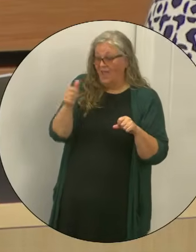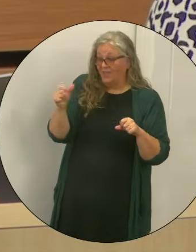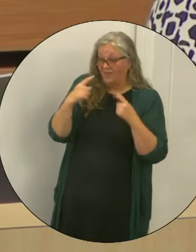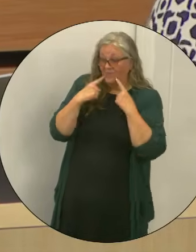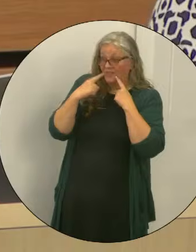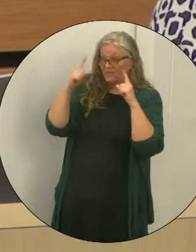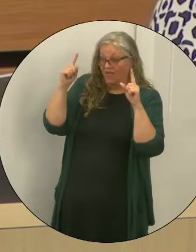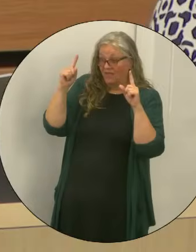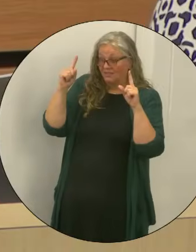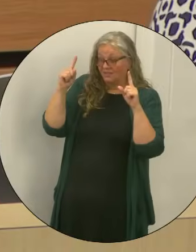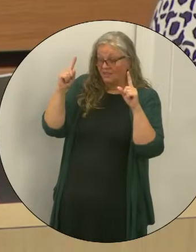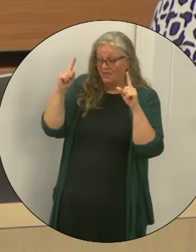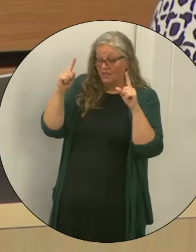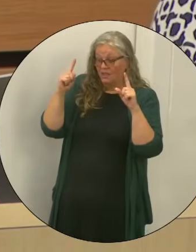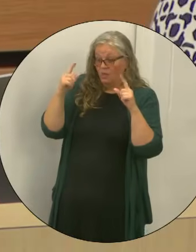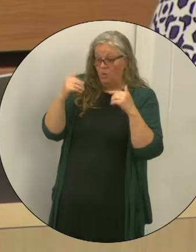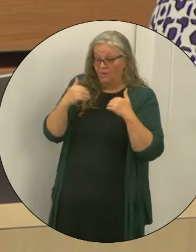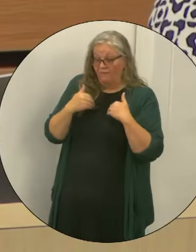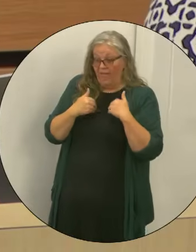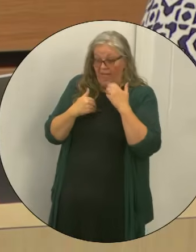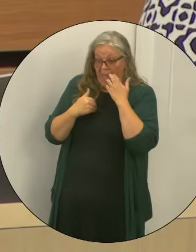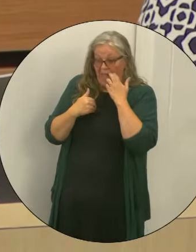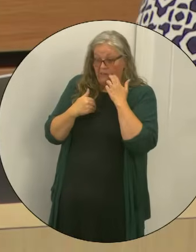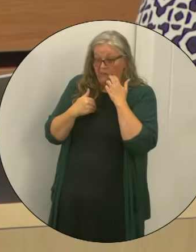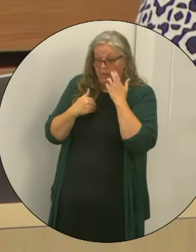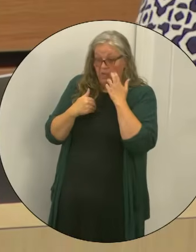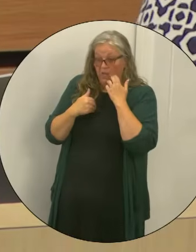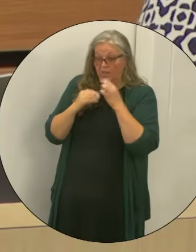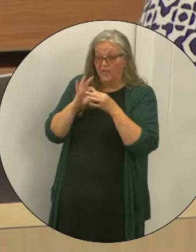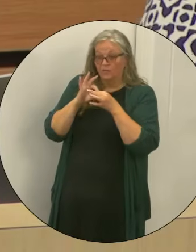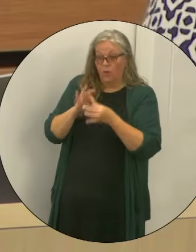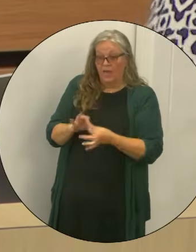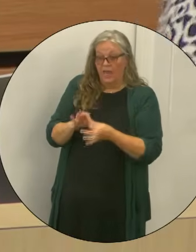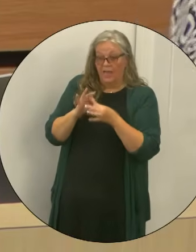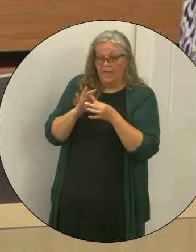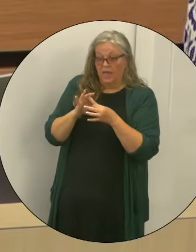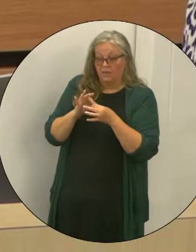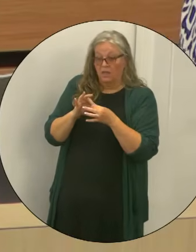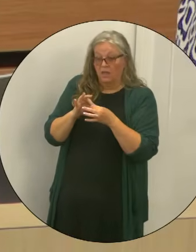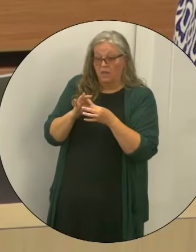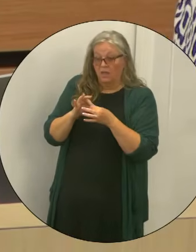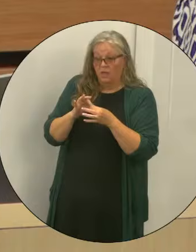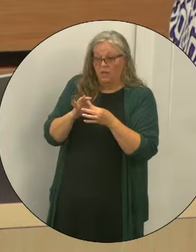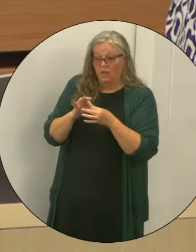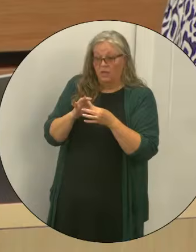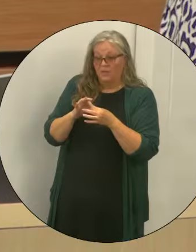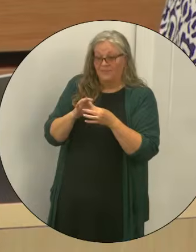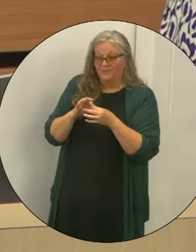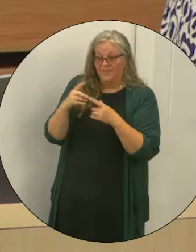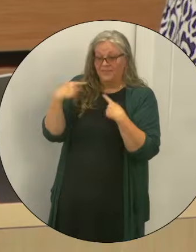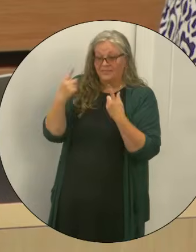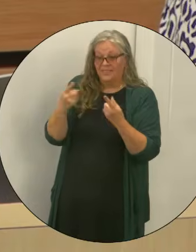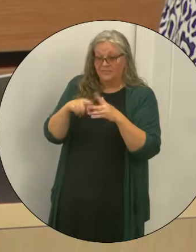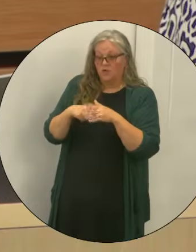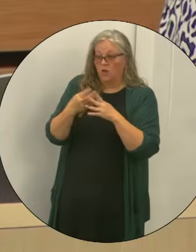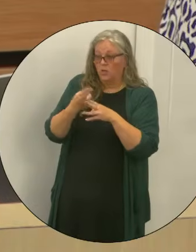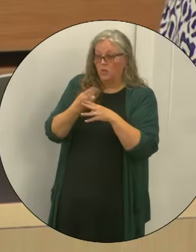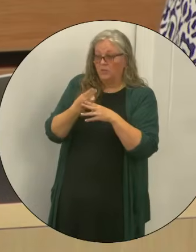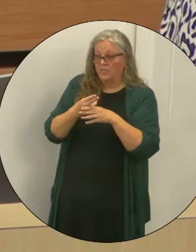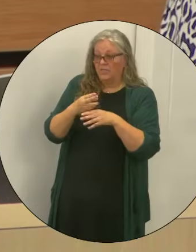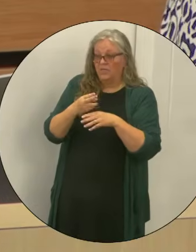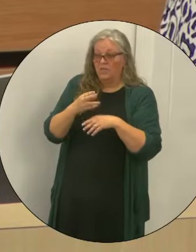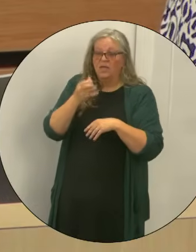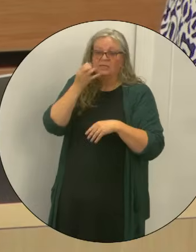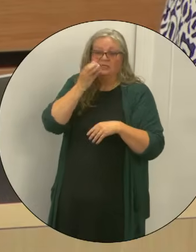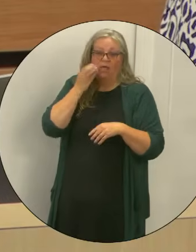slide 18 can possibly be since we implemented the cell phone pouches and there has been a